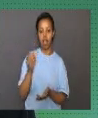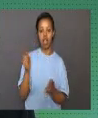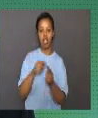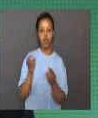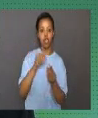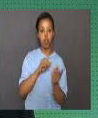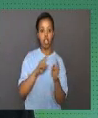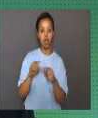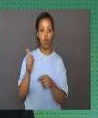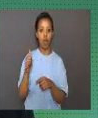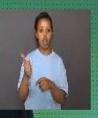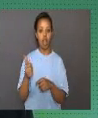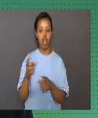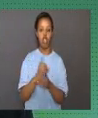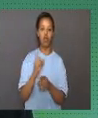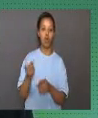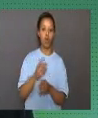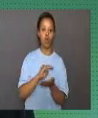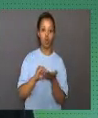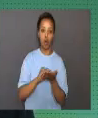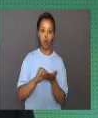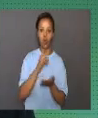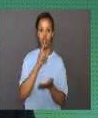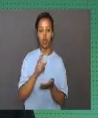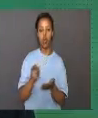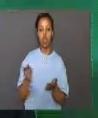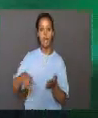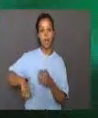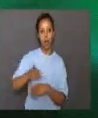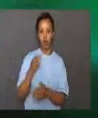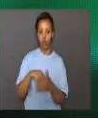other organic molecules found in plants.